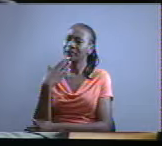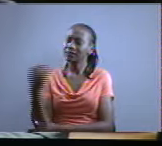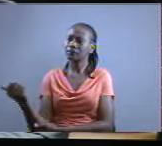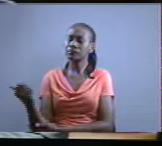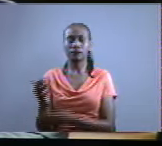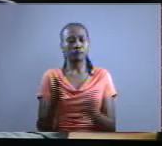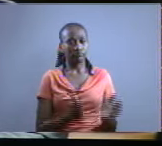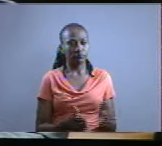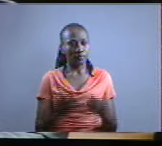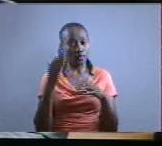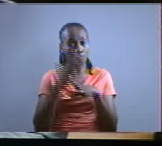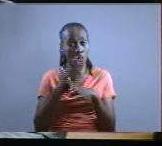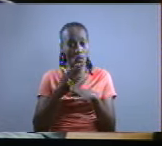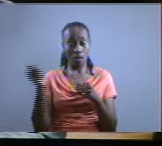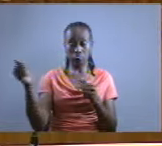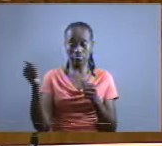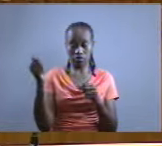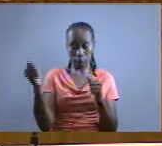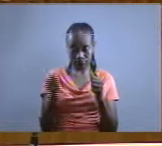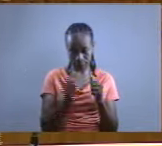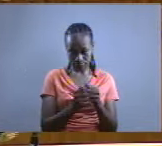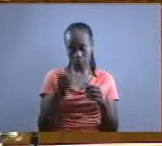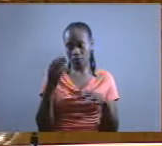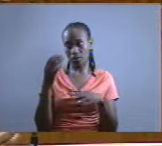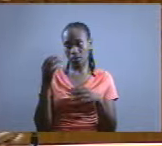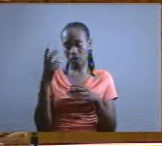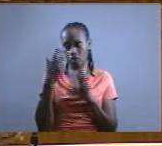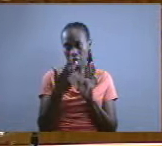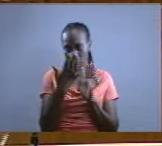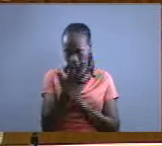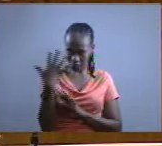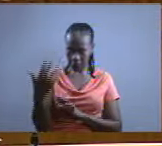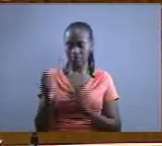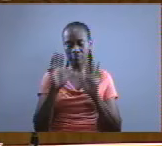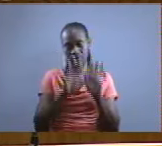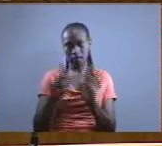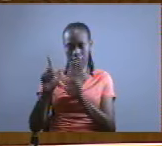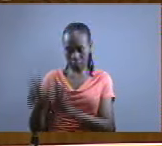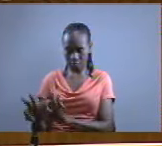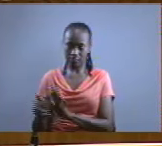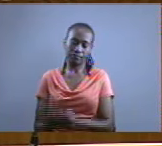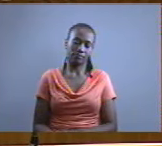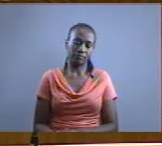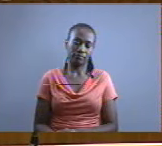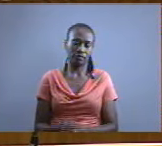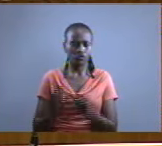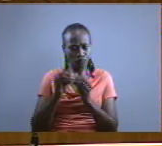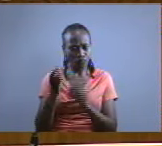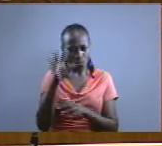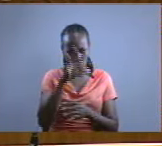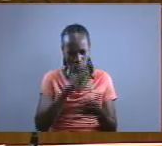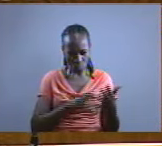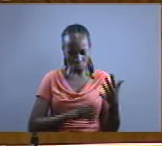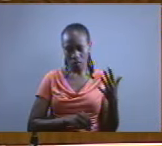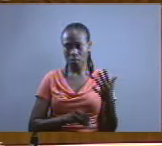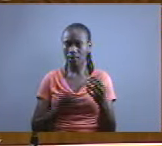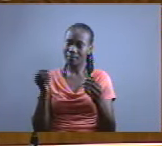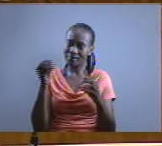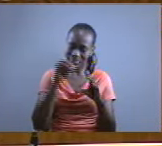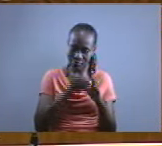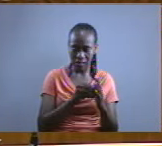the Employment Equity Act number 55 of 1998. These amendments are contained in the Employment